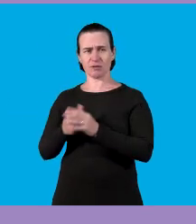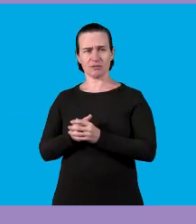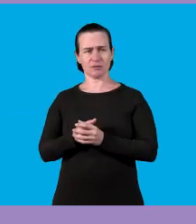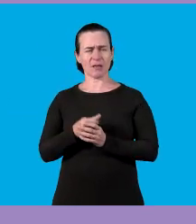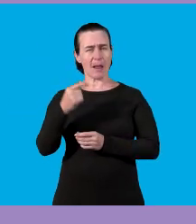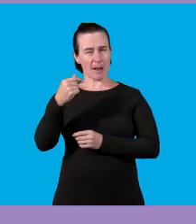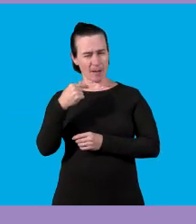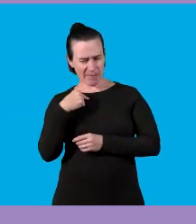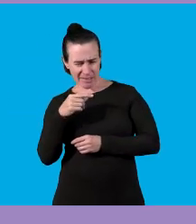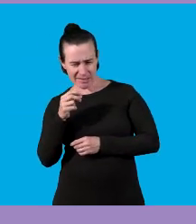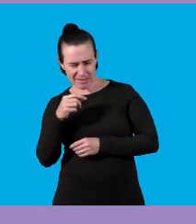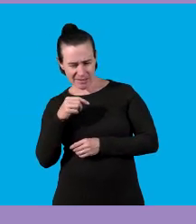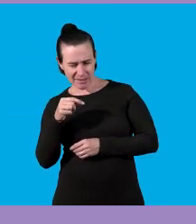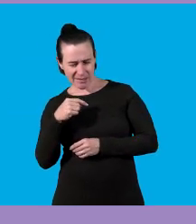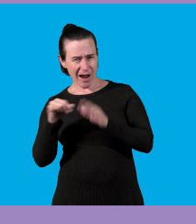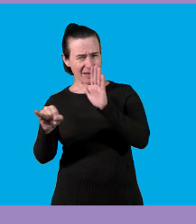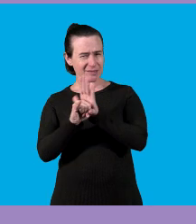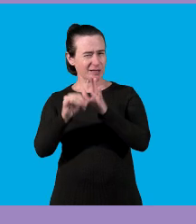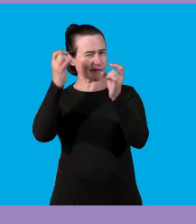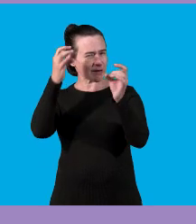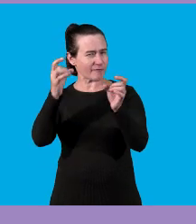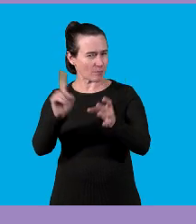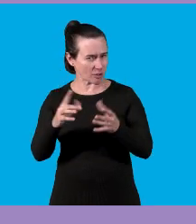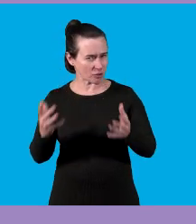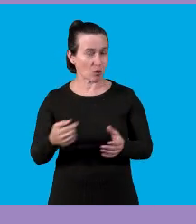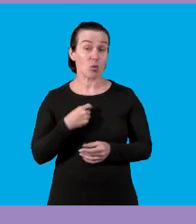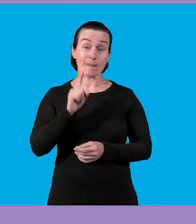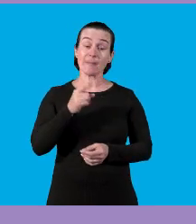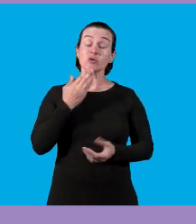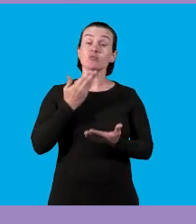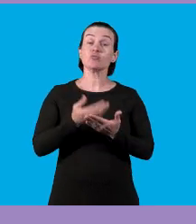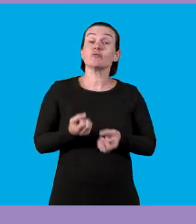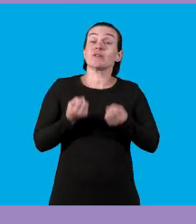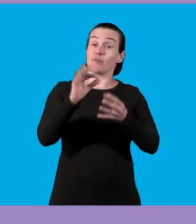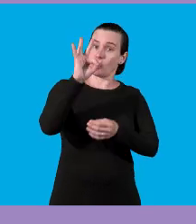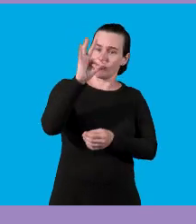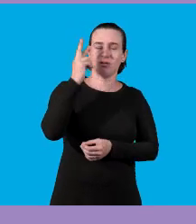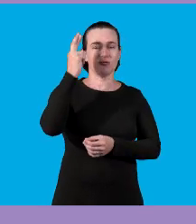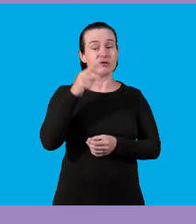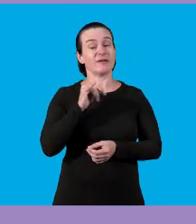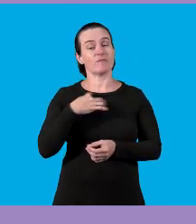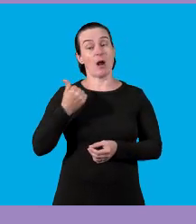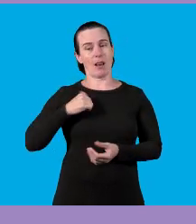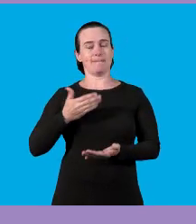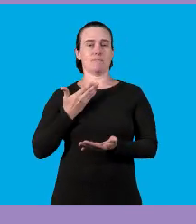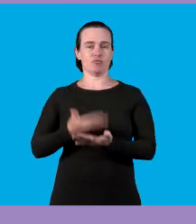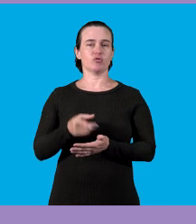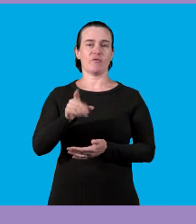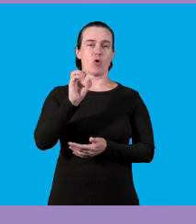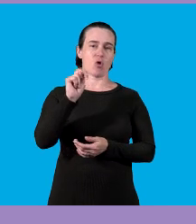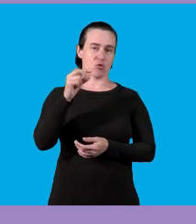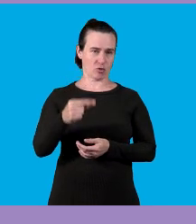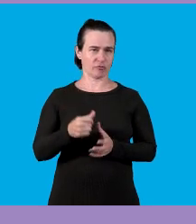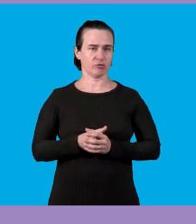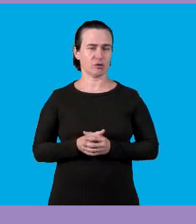HJK. What do I know is that I'm looking for 3 reasons to prove congruency.